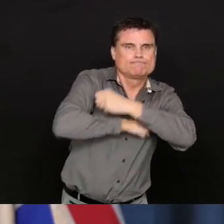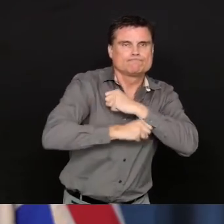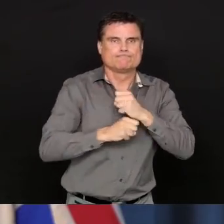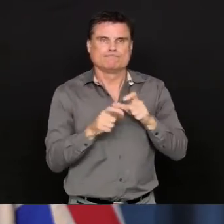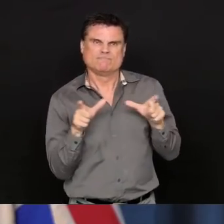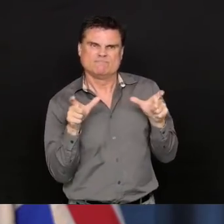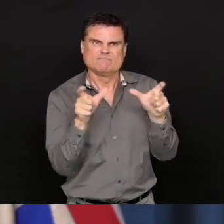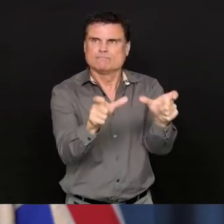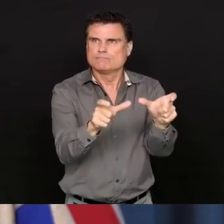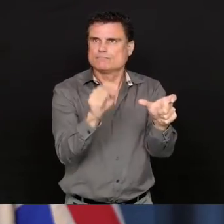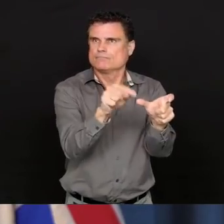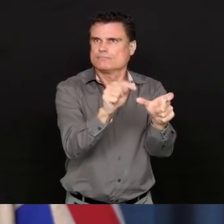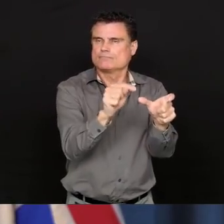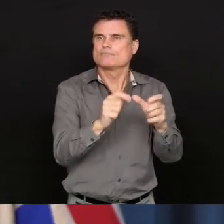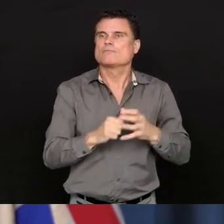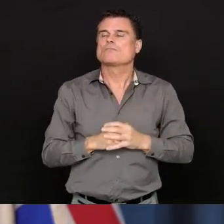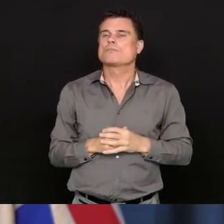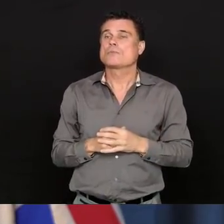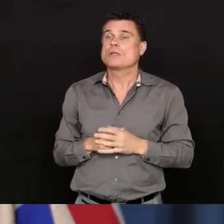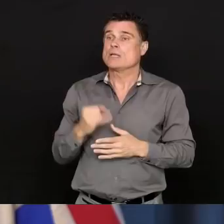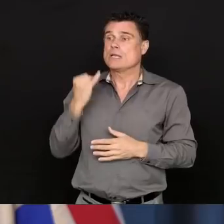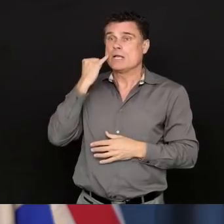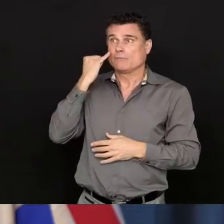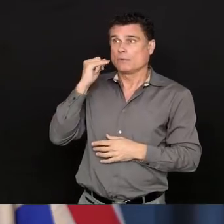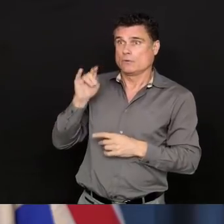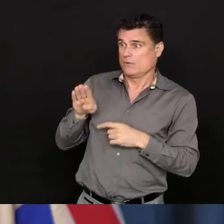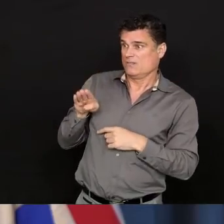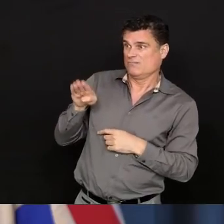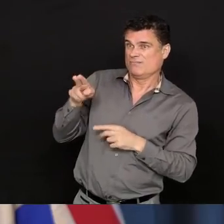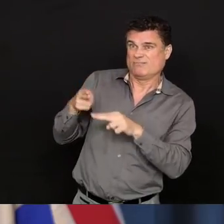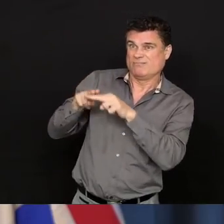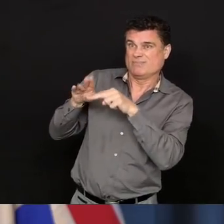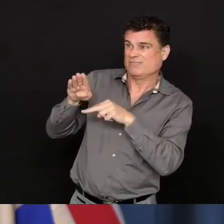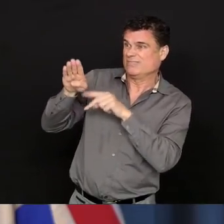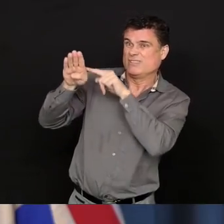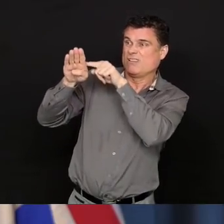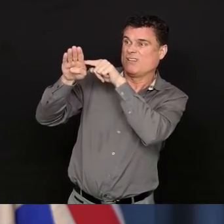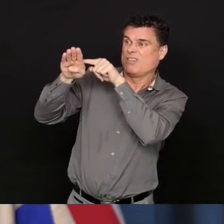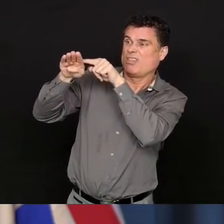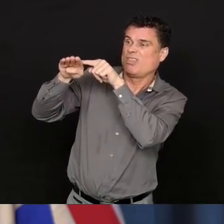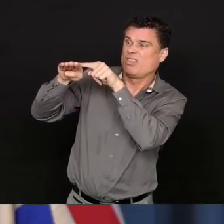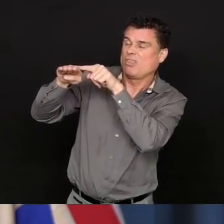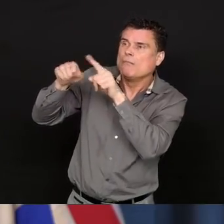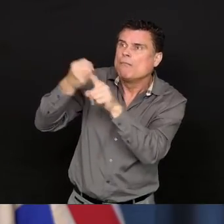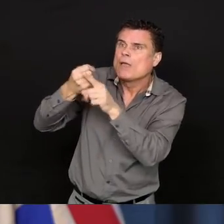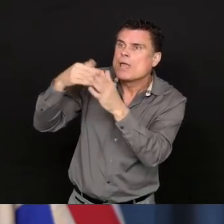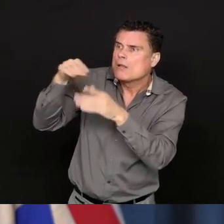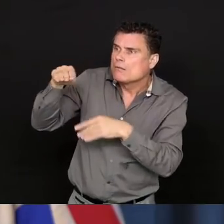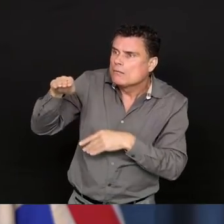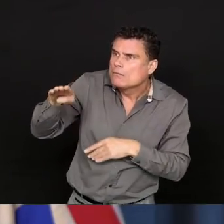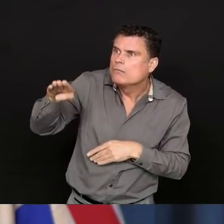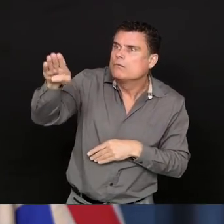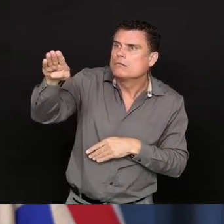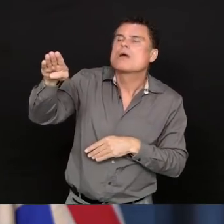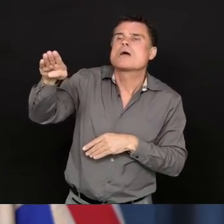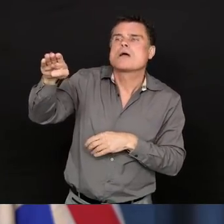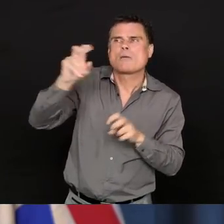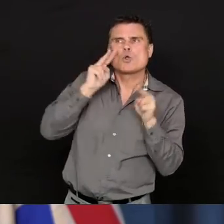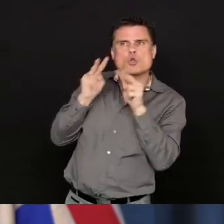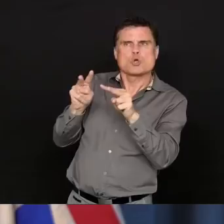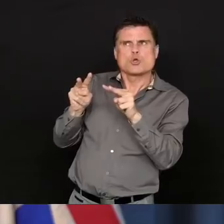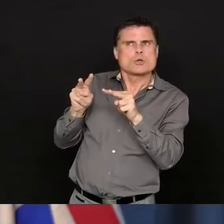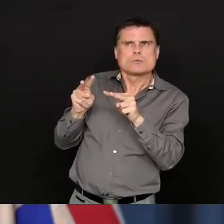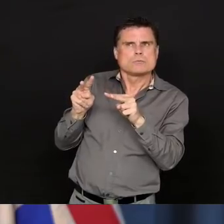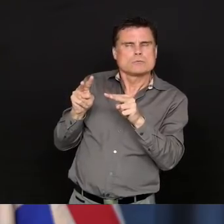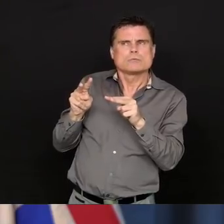everything that we can do between now and having treatment and having a vaccine for this virus. So I want to thank everybody that's been involved in